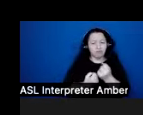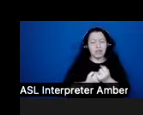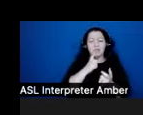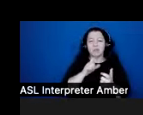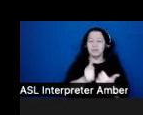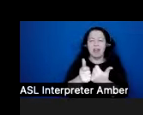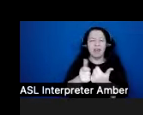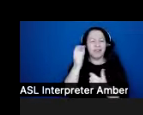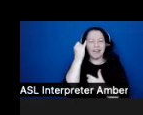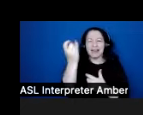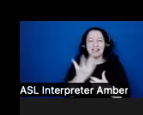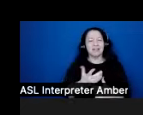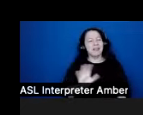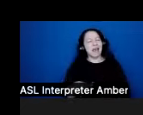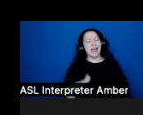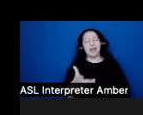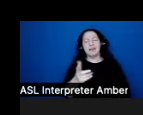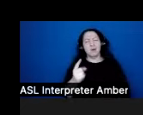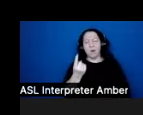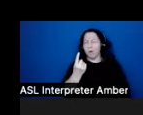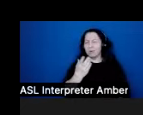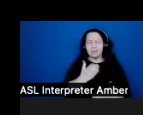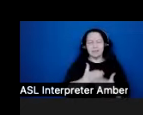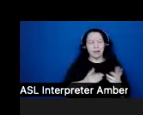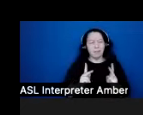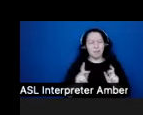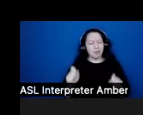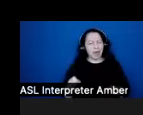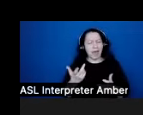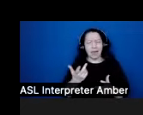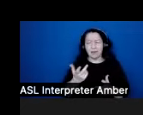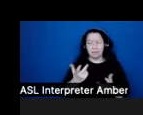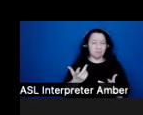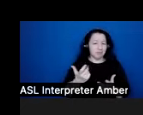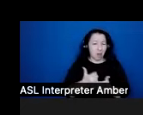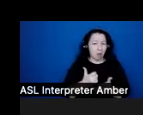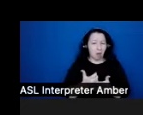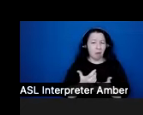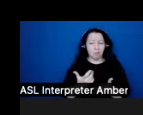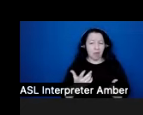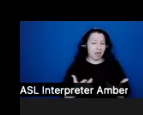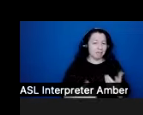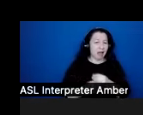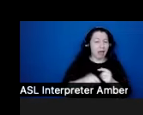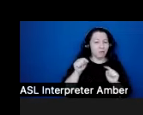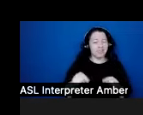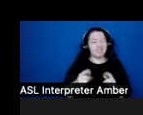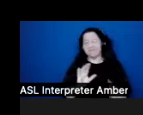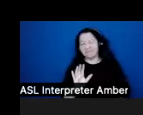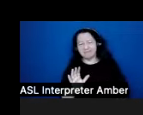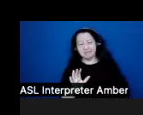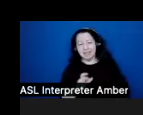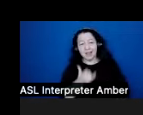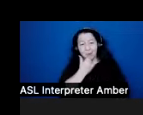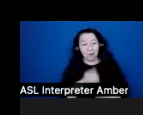only some folks can or should contribute. And someone had mentioned earlier sort of this idea of, right, like